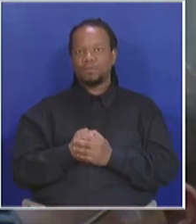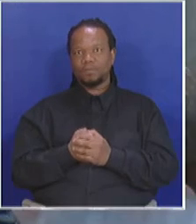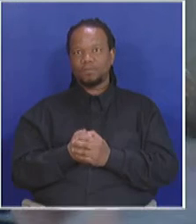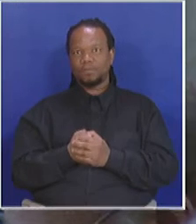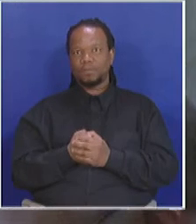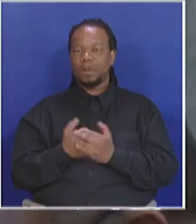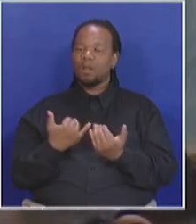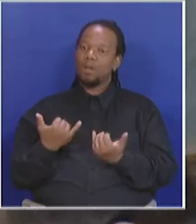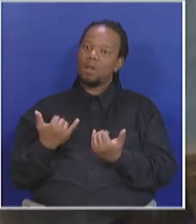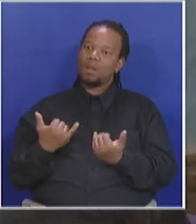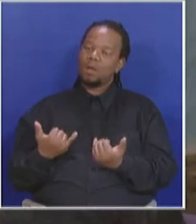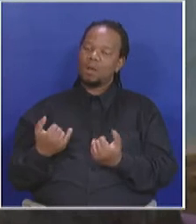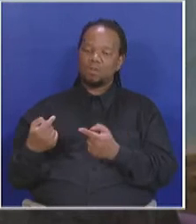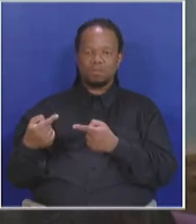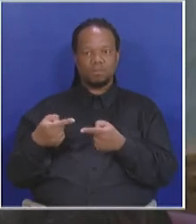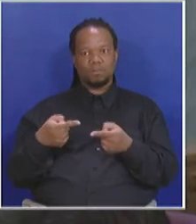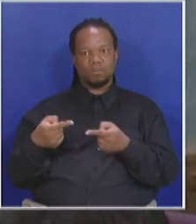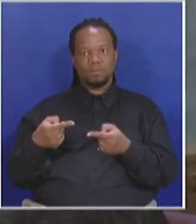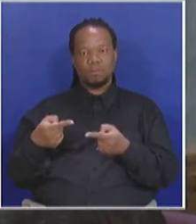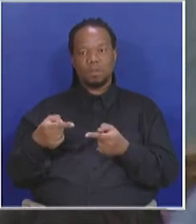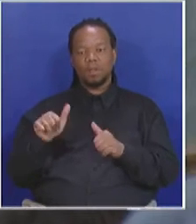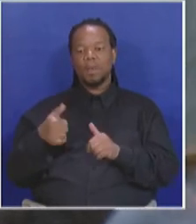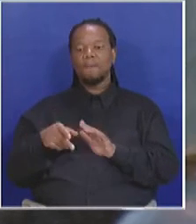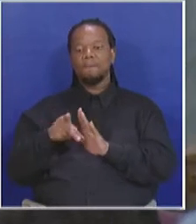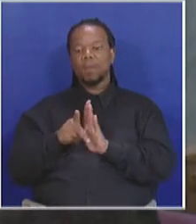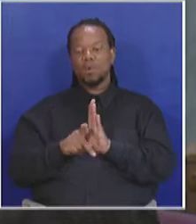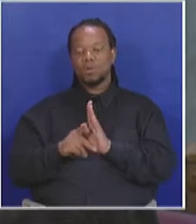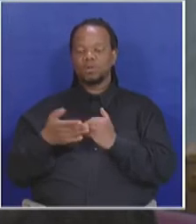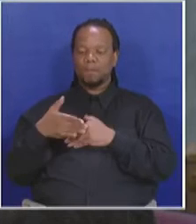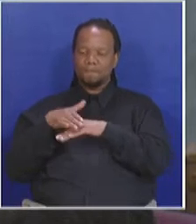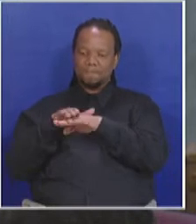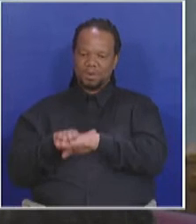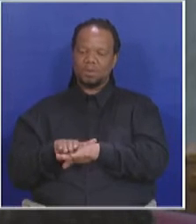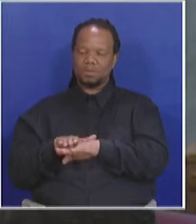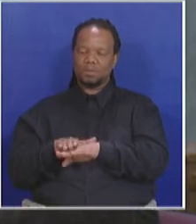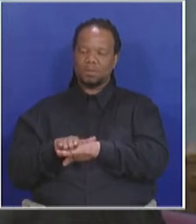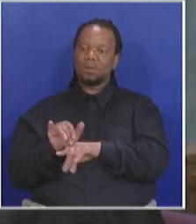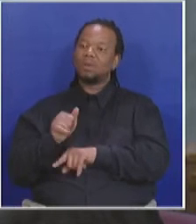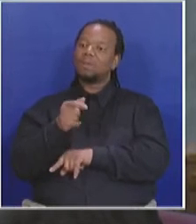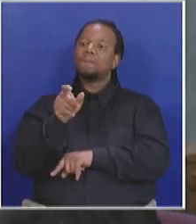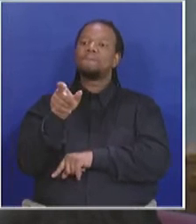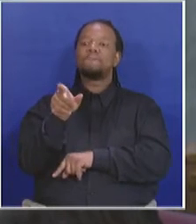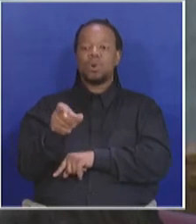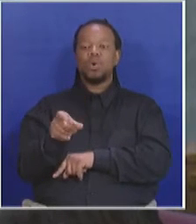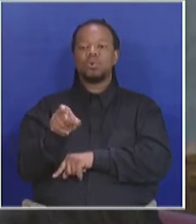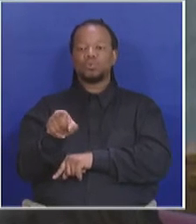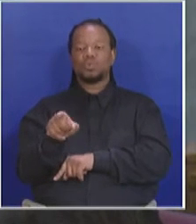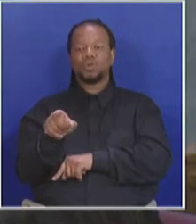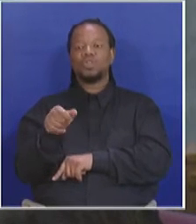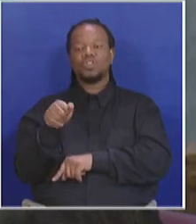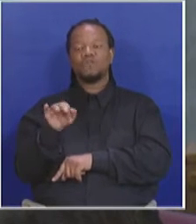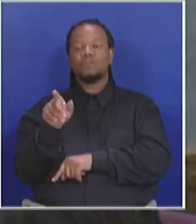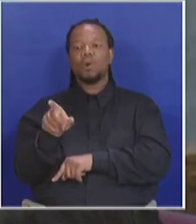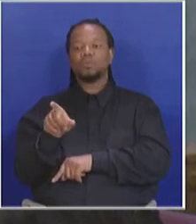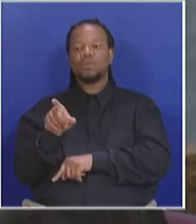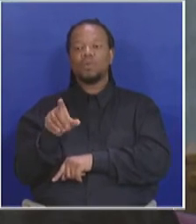debates the consideration of implementation of policy by government that prohibits any person found guilty of